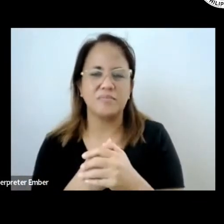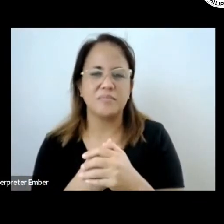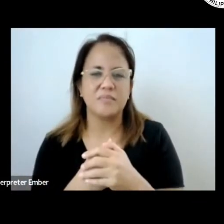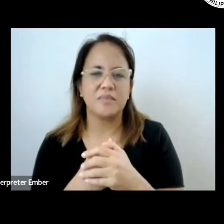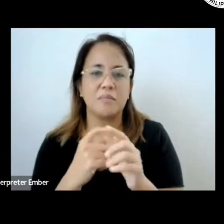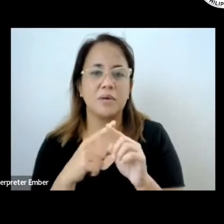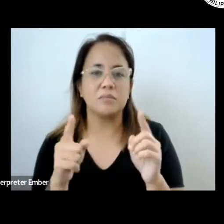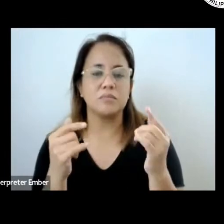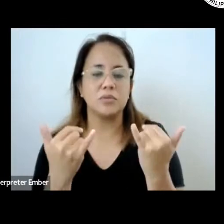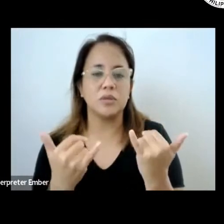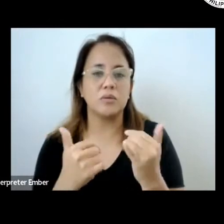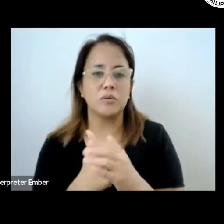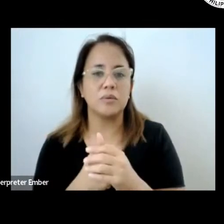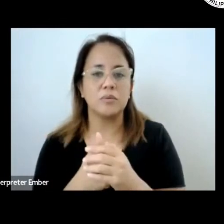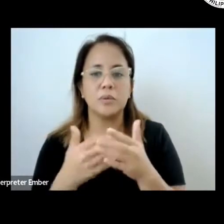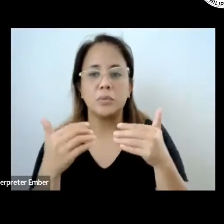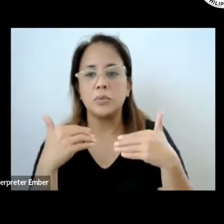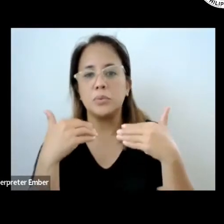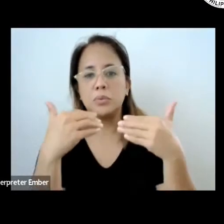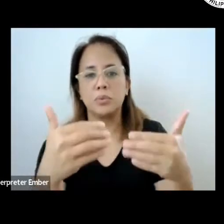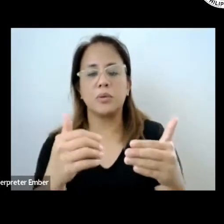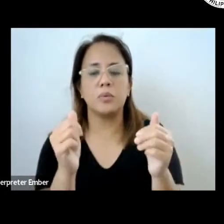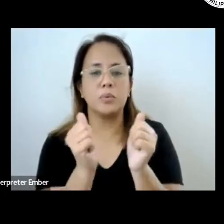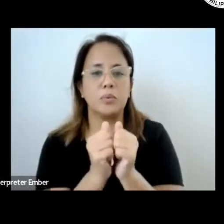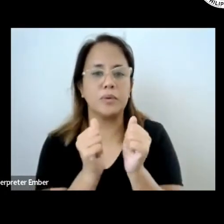that, let's proceed first.